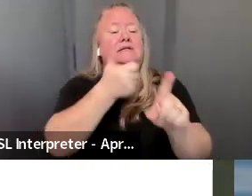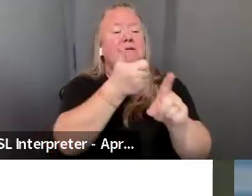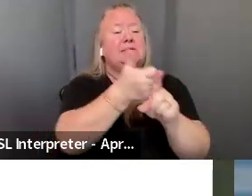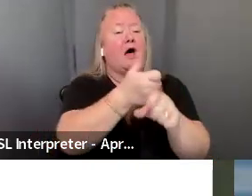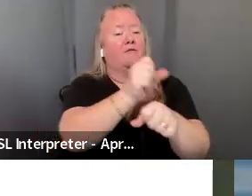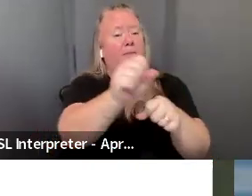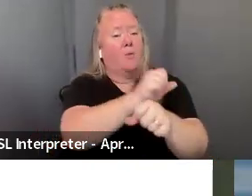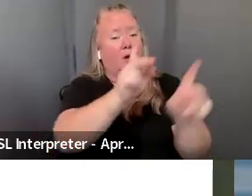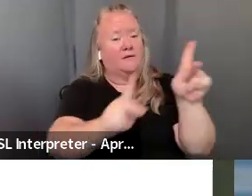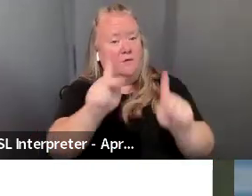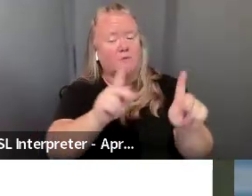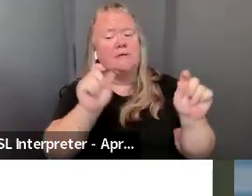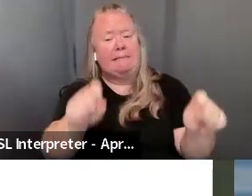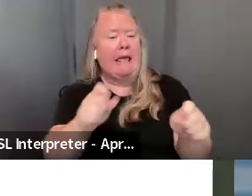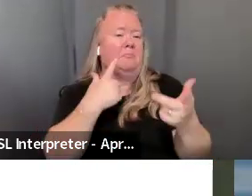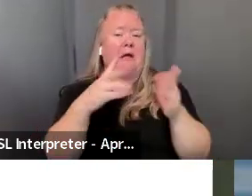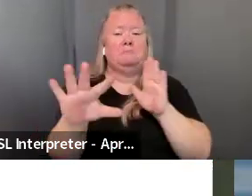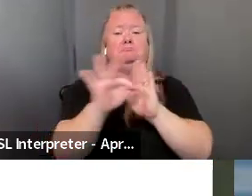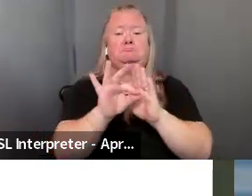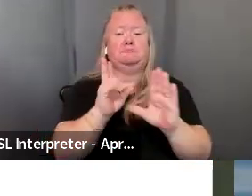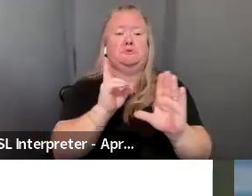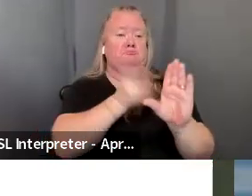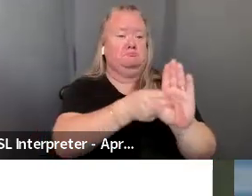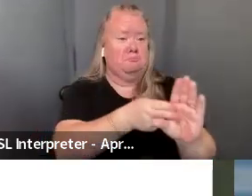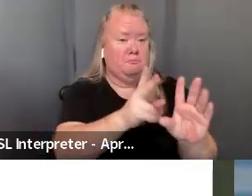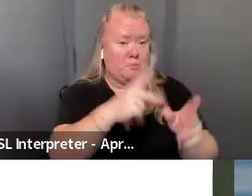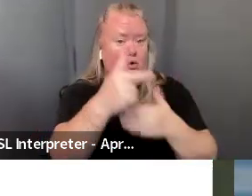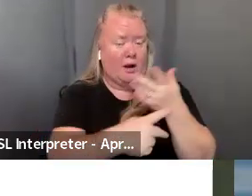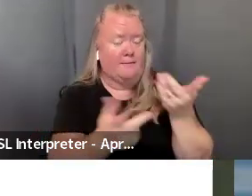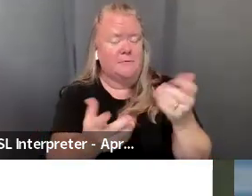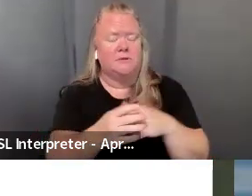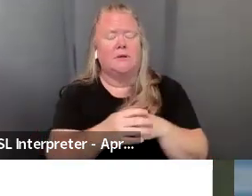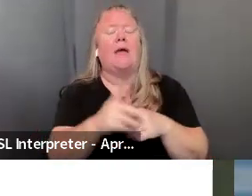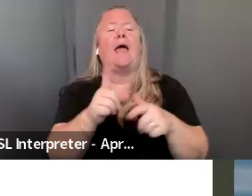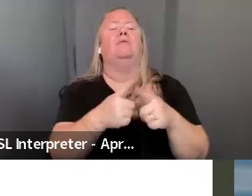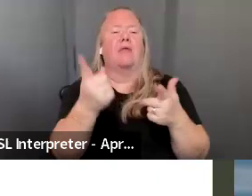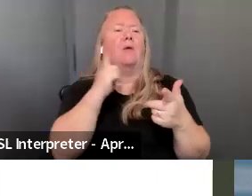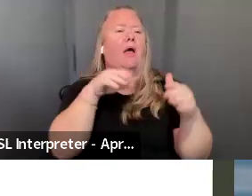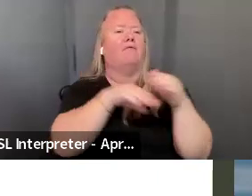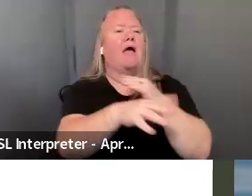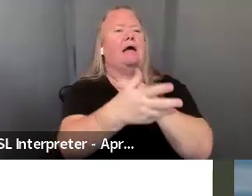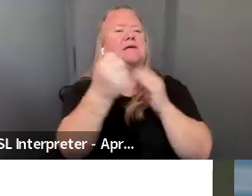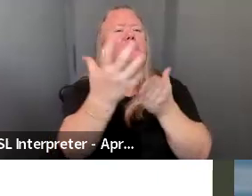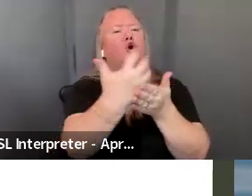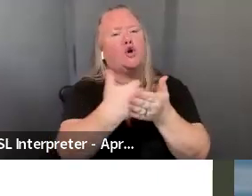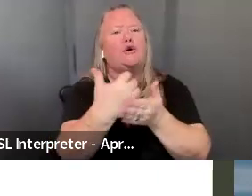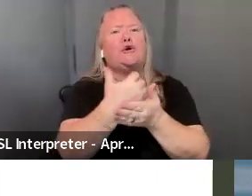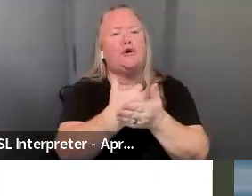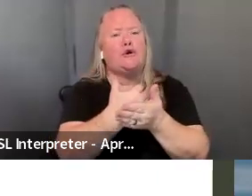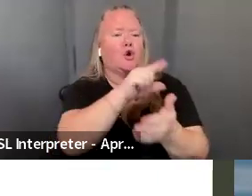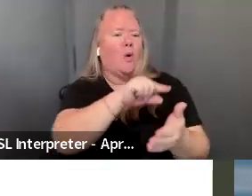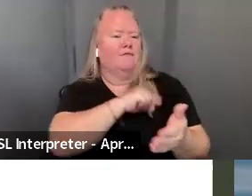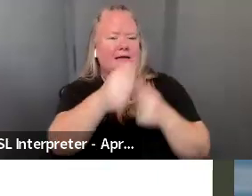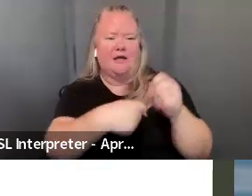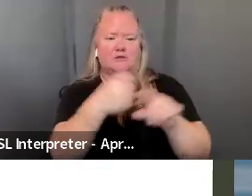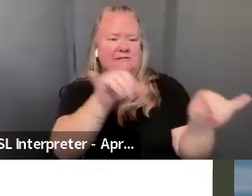self-employed folks can choose to opt into the program and then have access and earn qualifying years